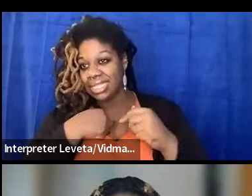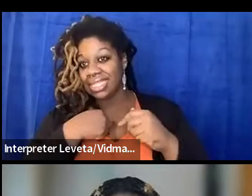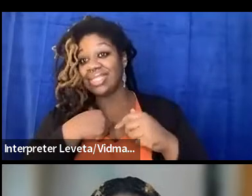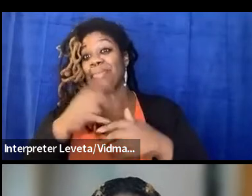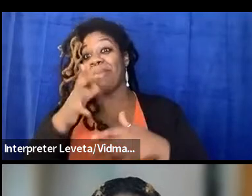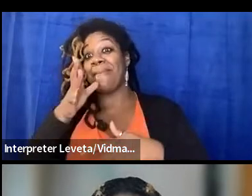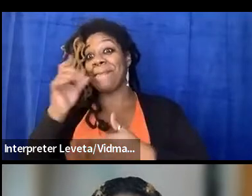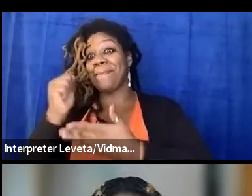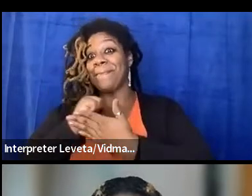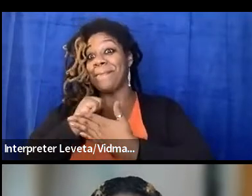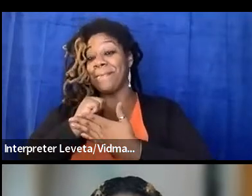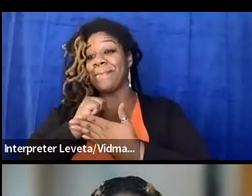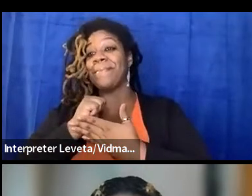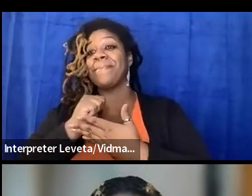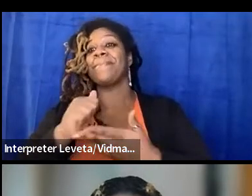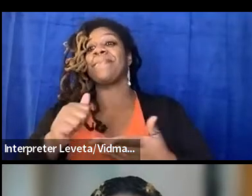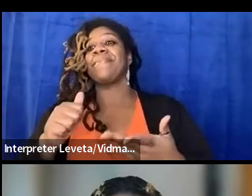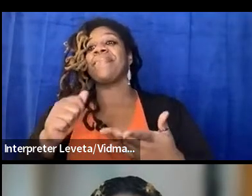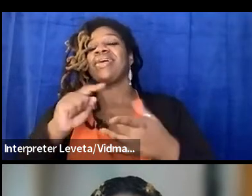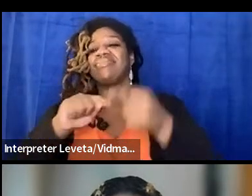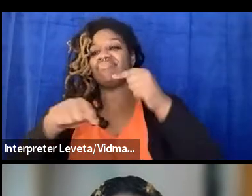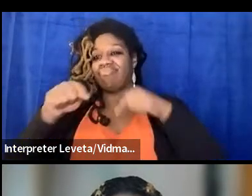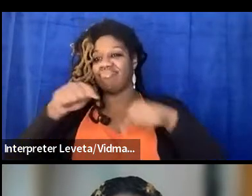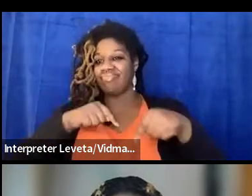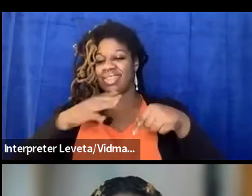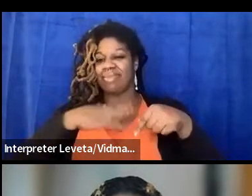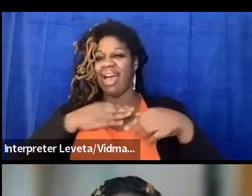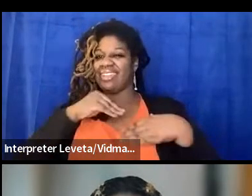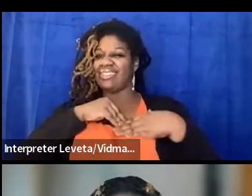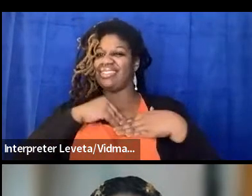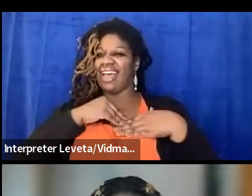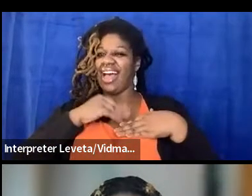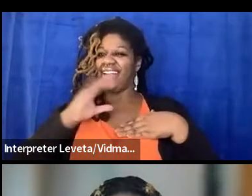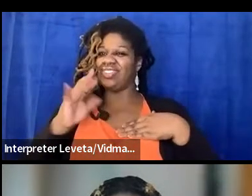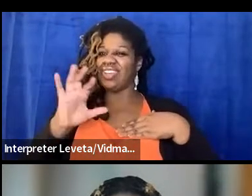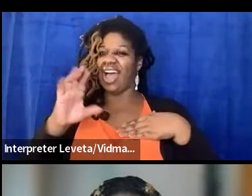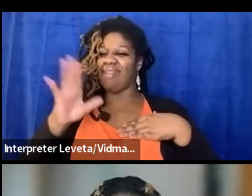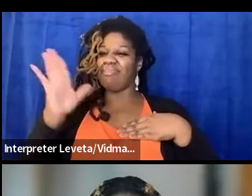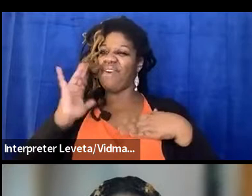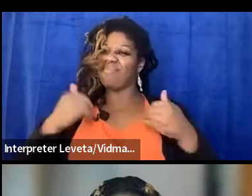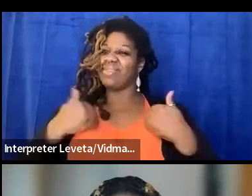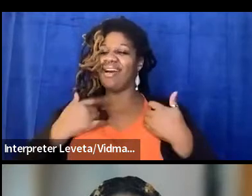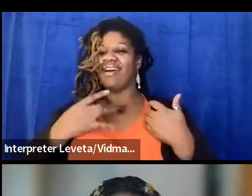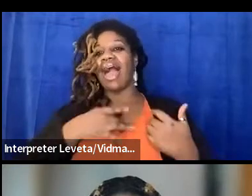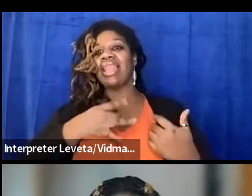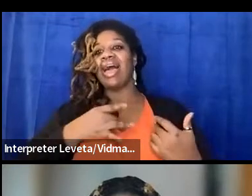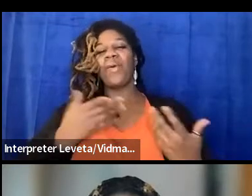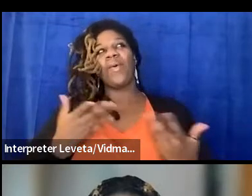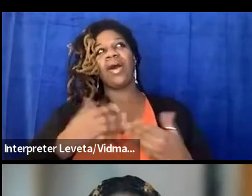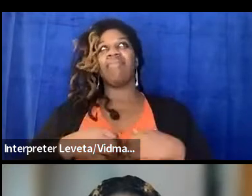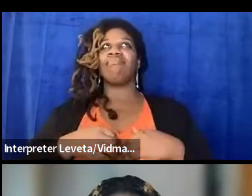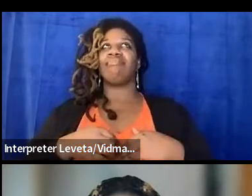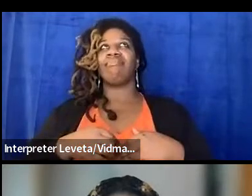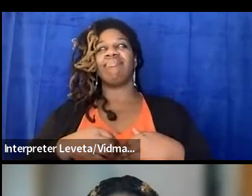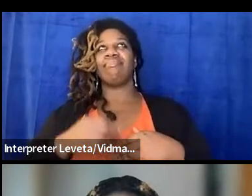I just kind of connected back to my inner child and focused more on things that I like to do